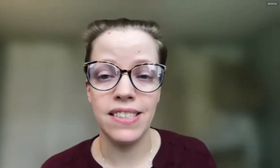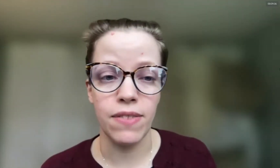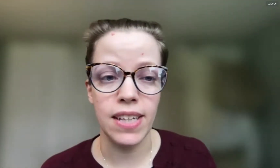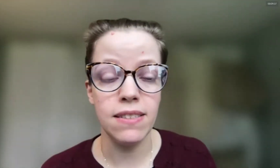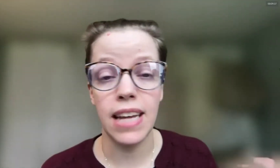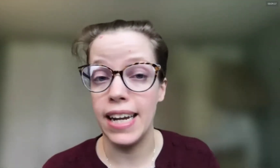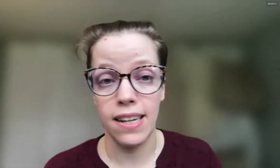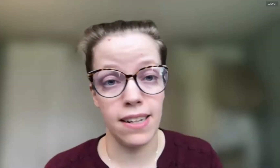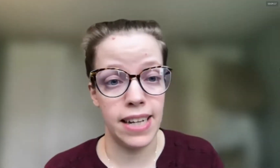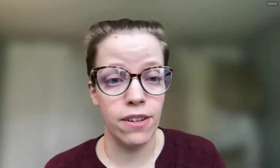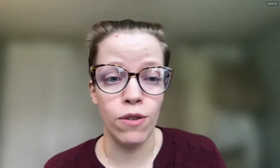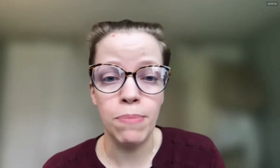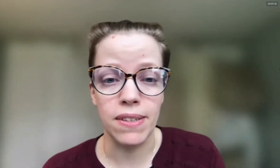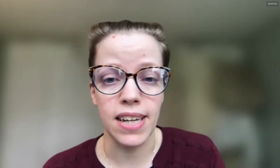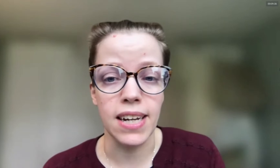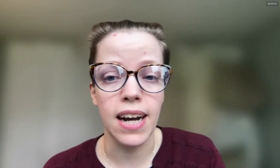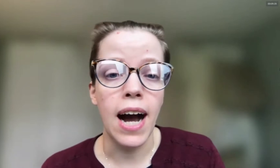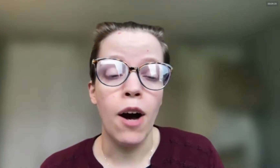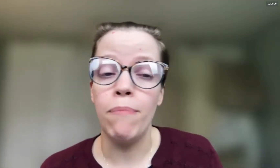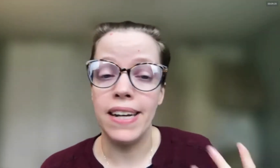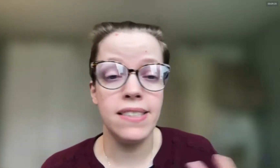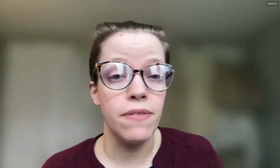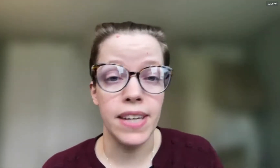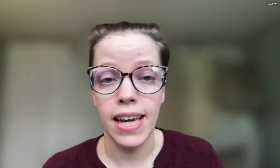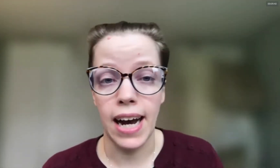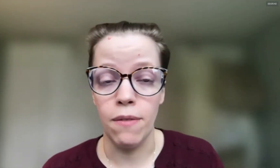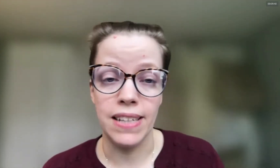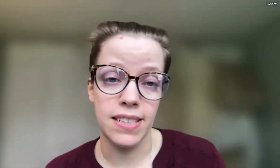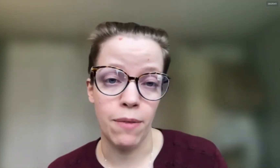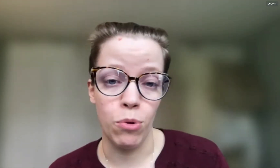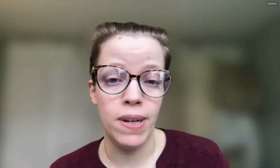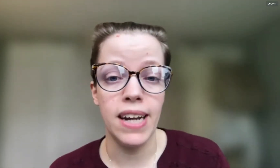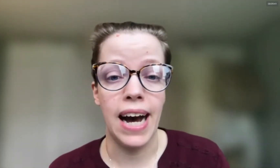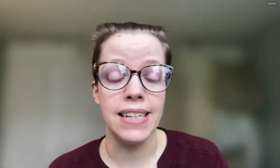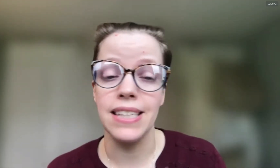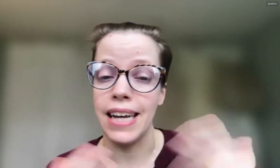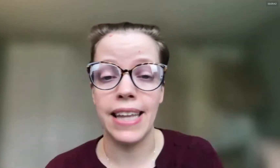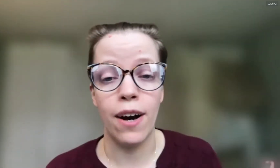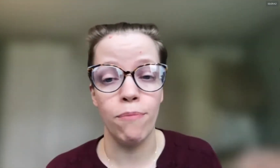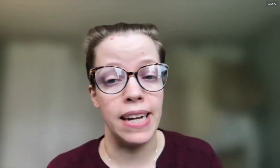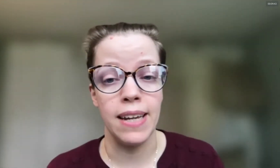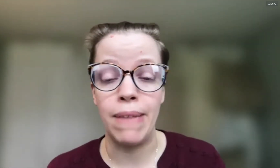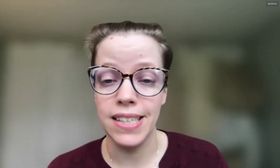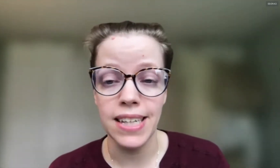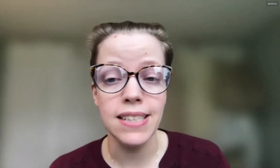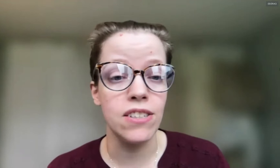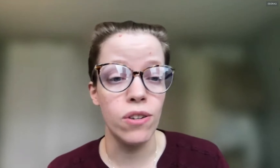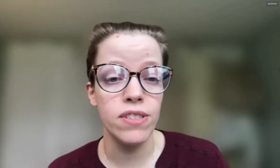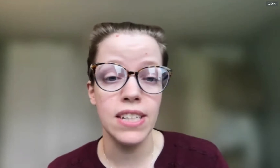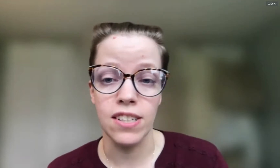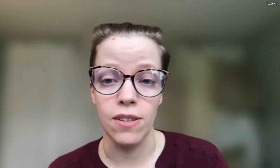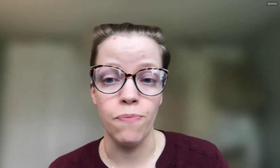fragmented CVs and it can curtail career building. My CV as a disabled woman, and like that of many mentees,